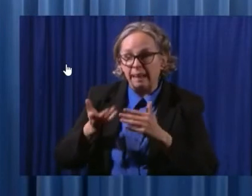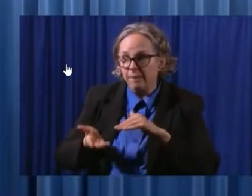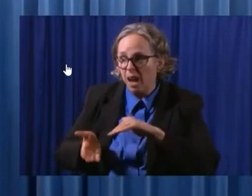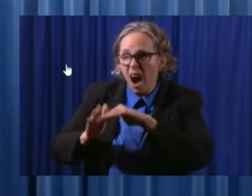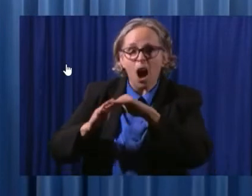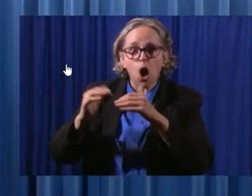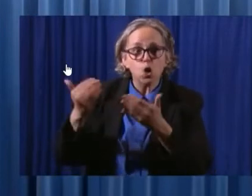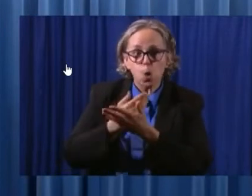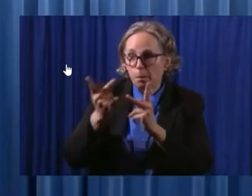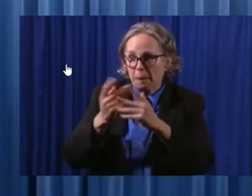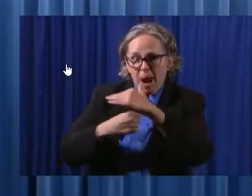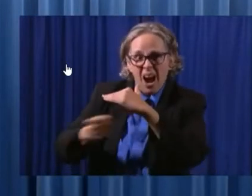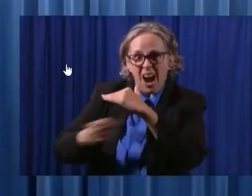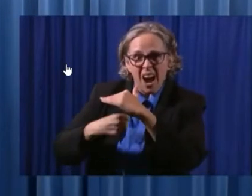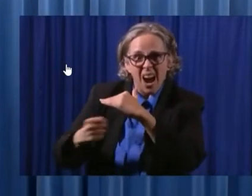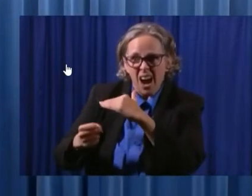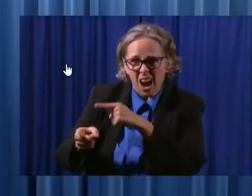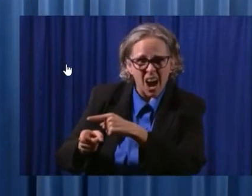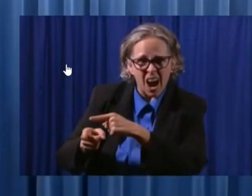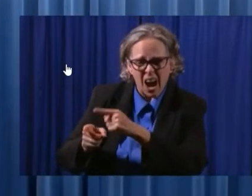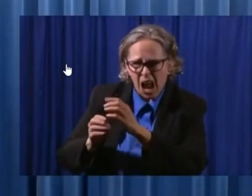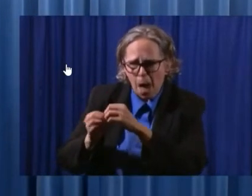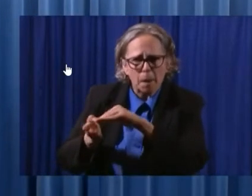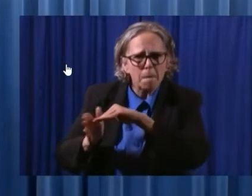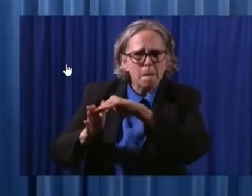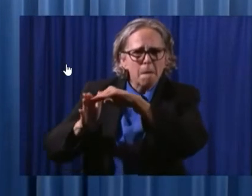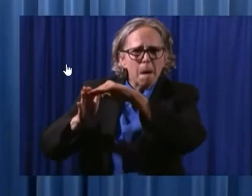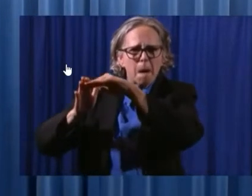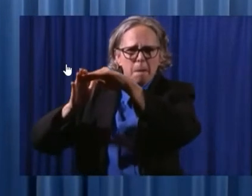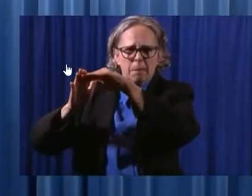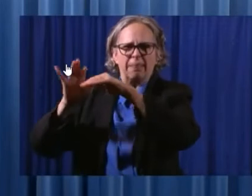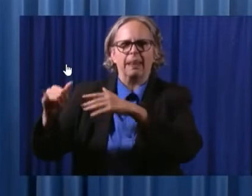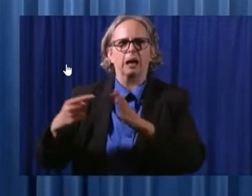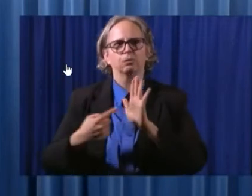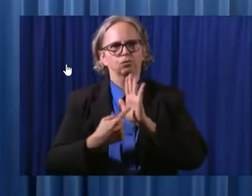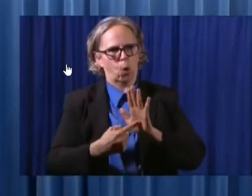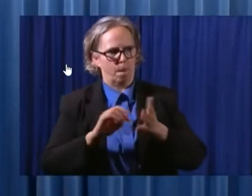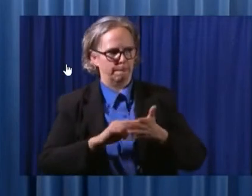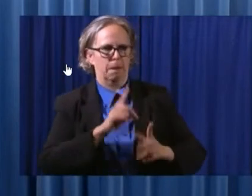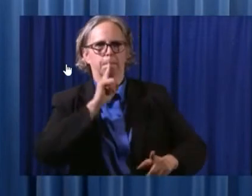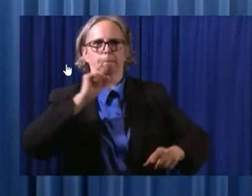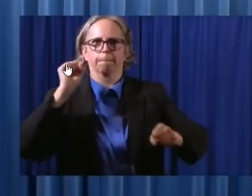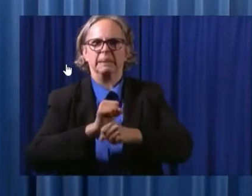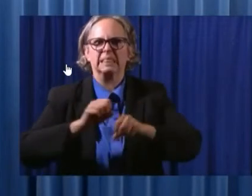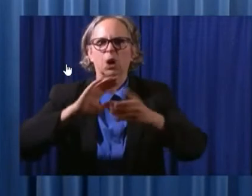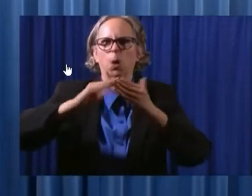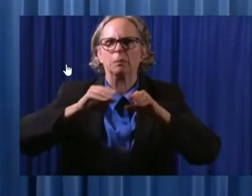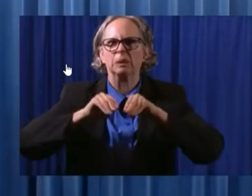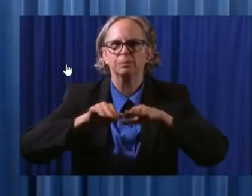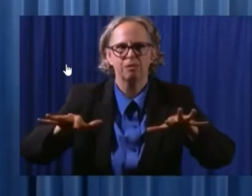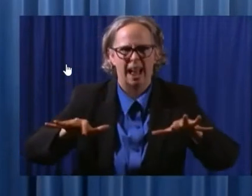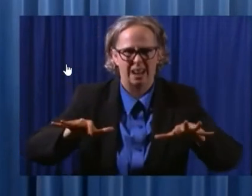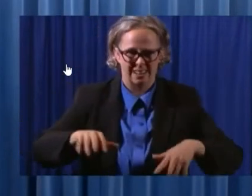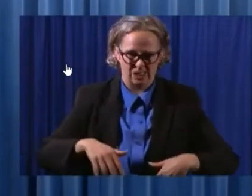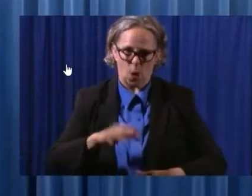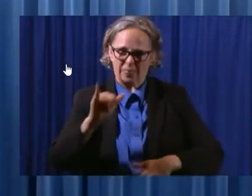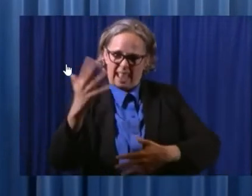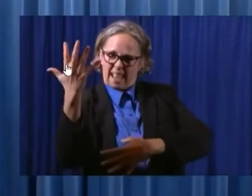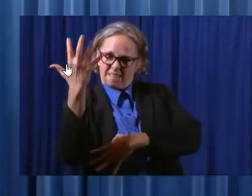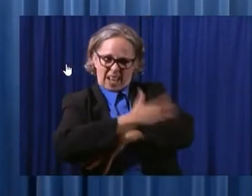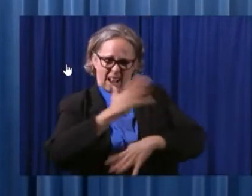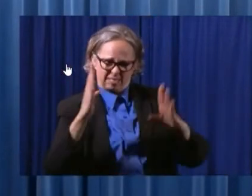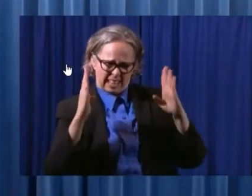of COVID-19 in the community. When the numbers show at least a 5-day period of sustained growth in the number of county